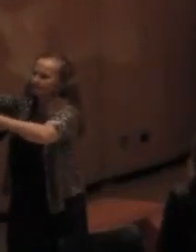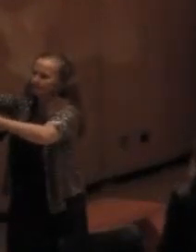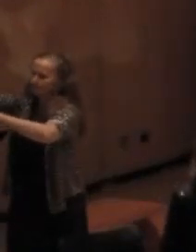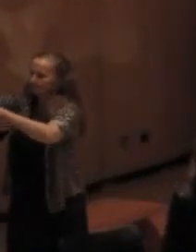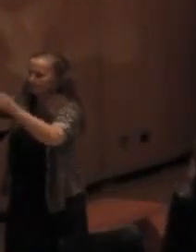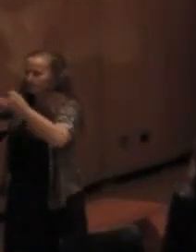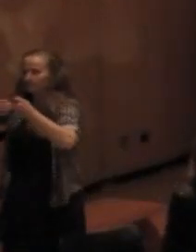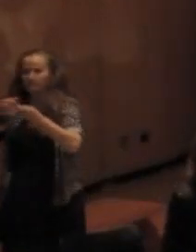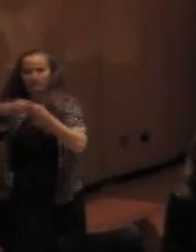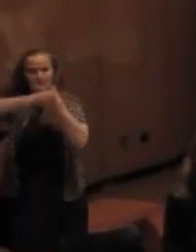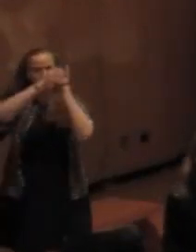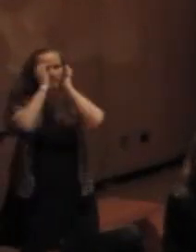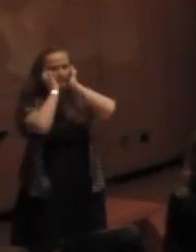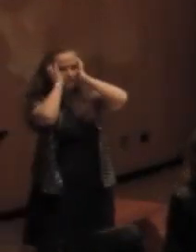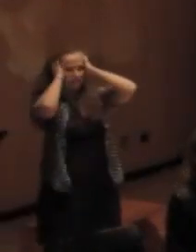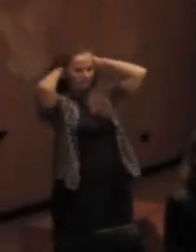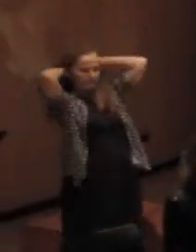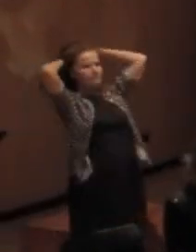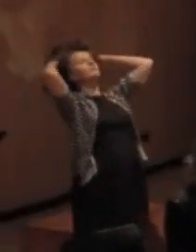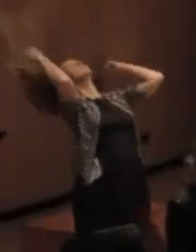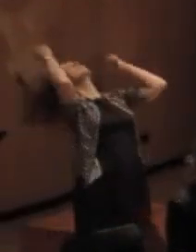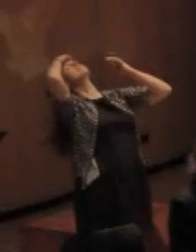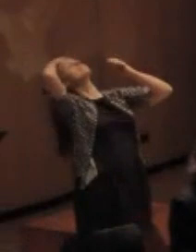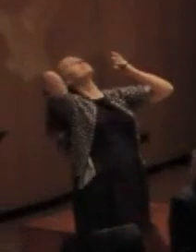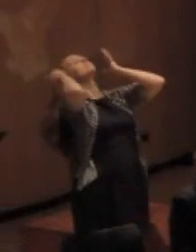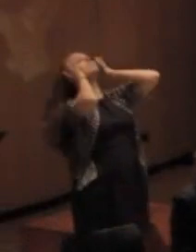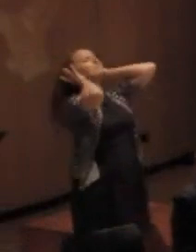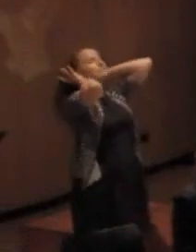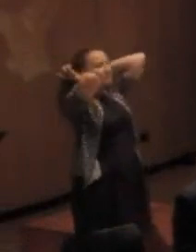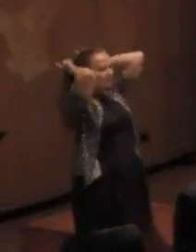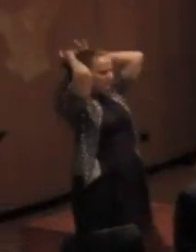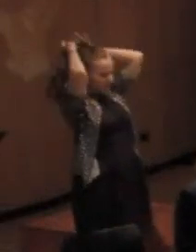yeah yeah definitely he does yeah yeah that's right